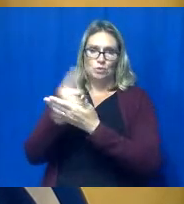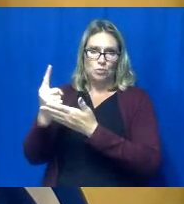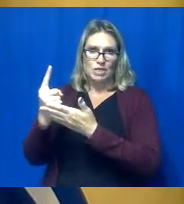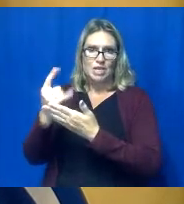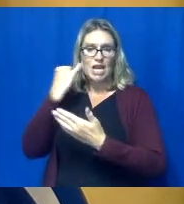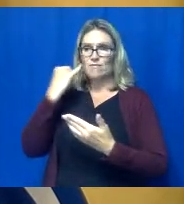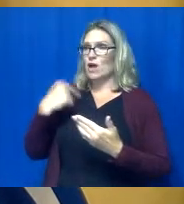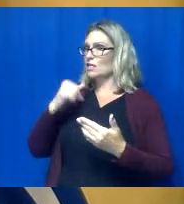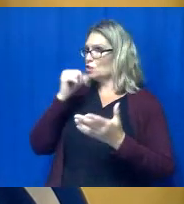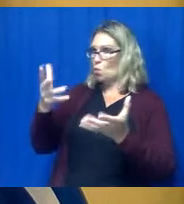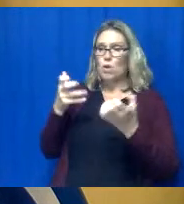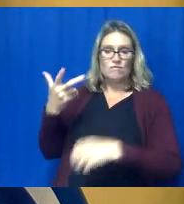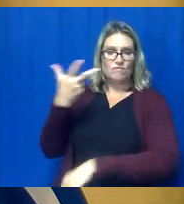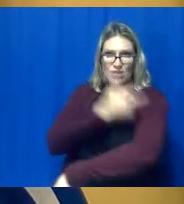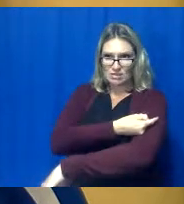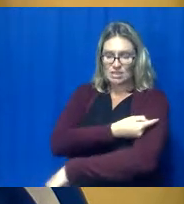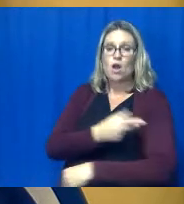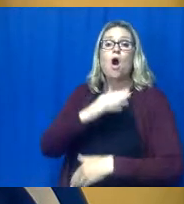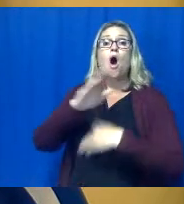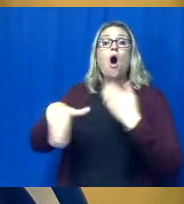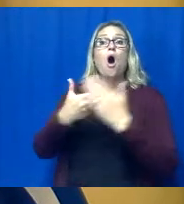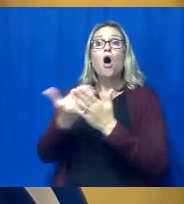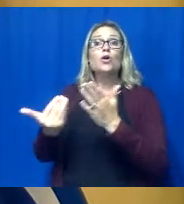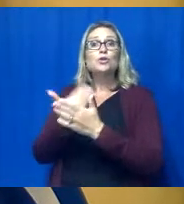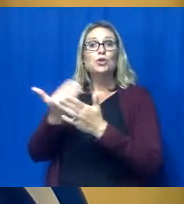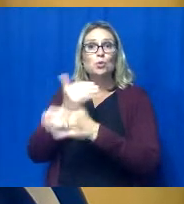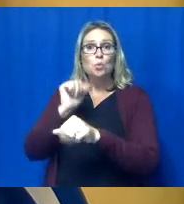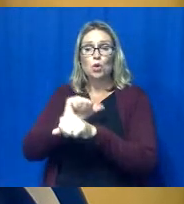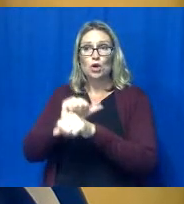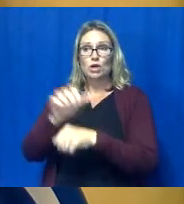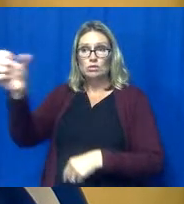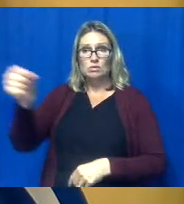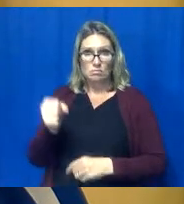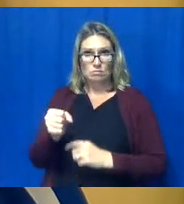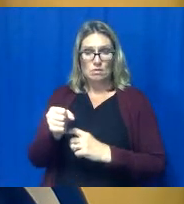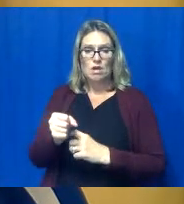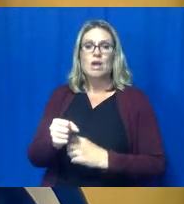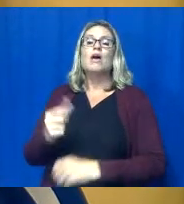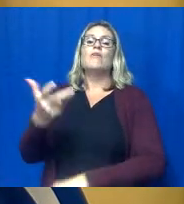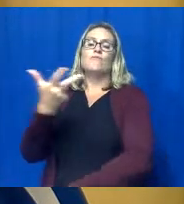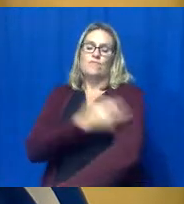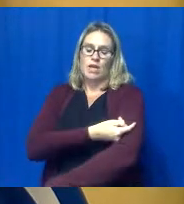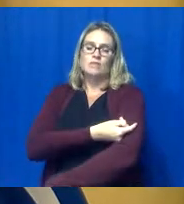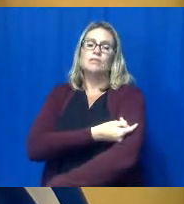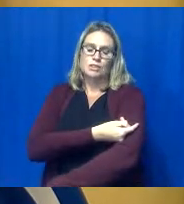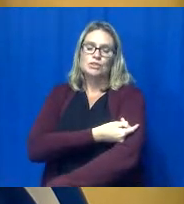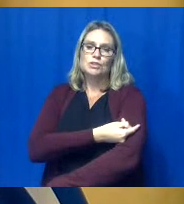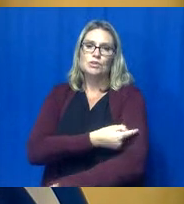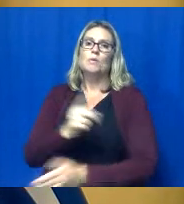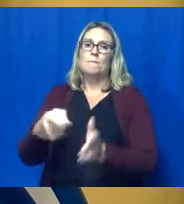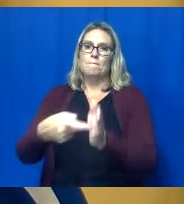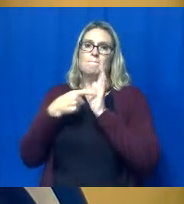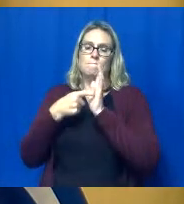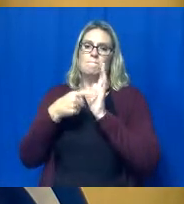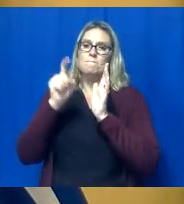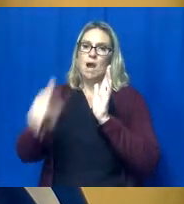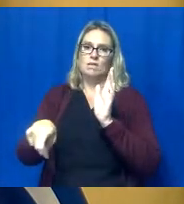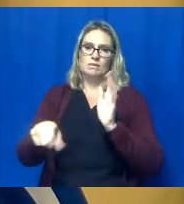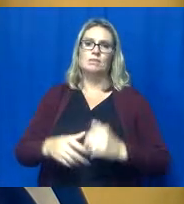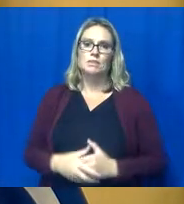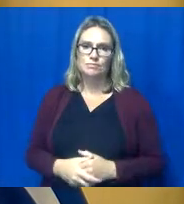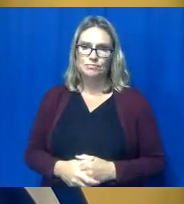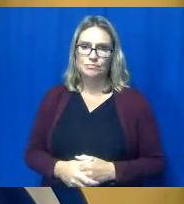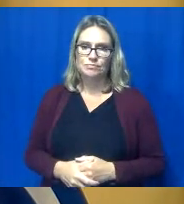all new workers in the system, vaccination will be mandatory. Could we go